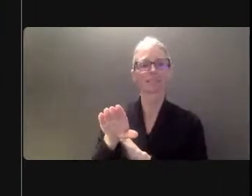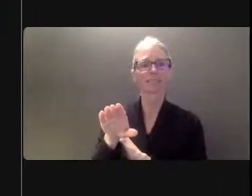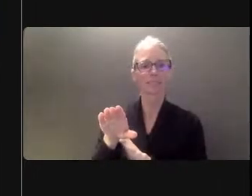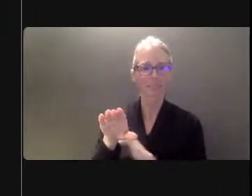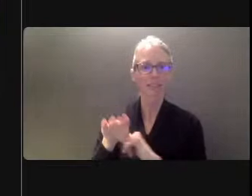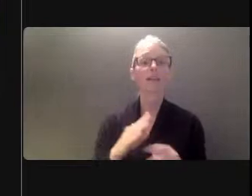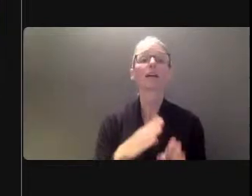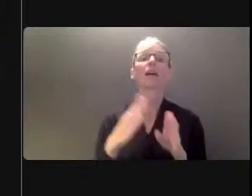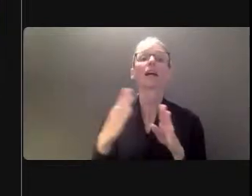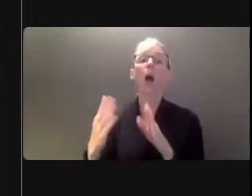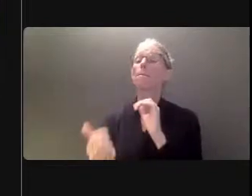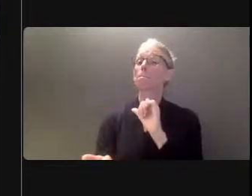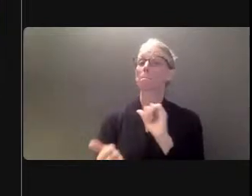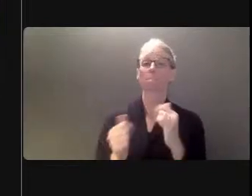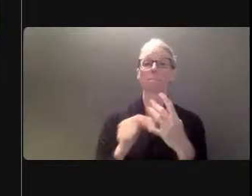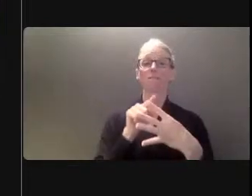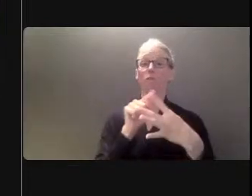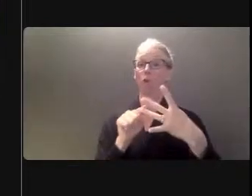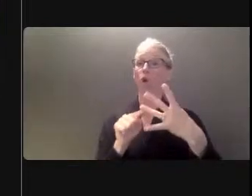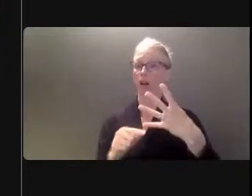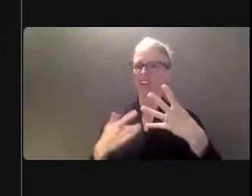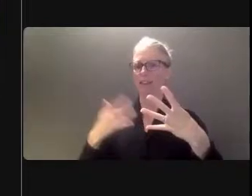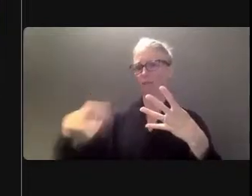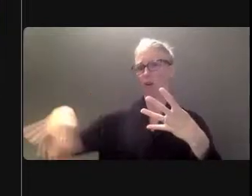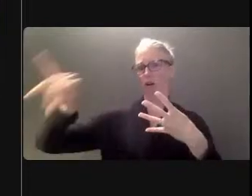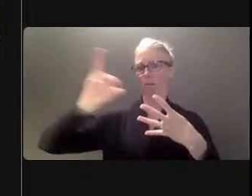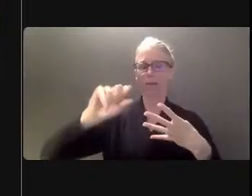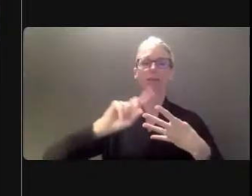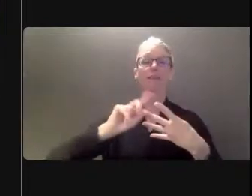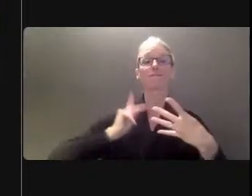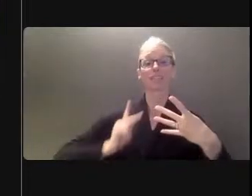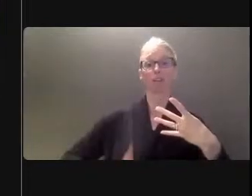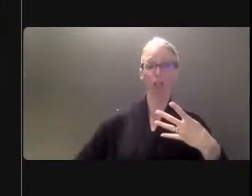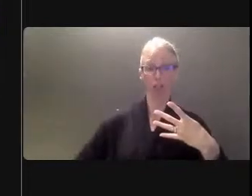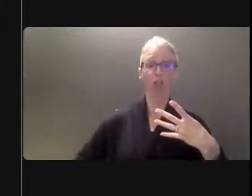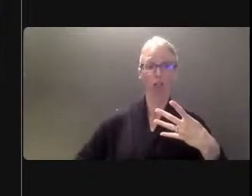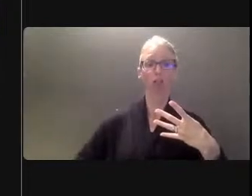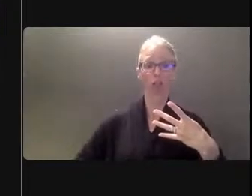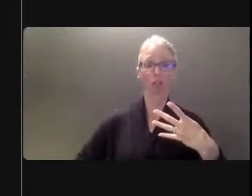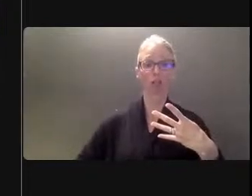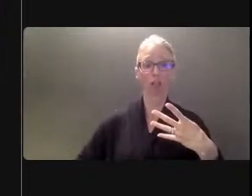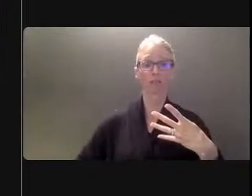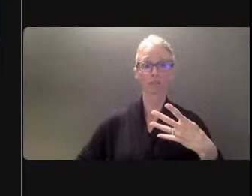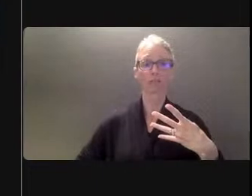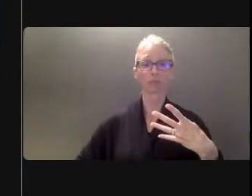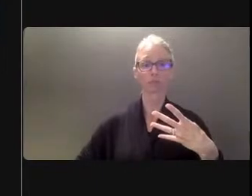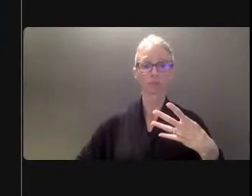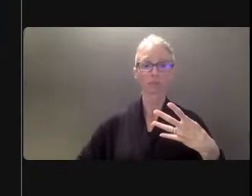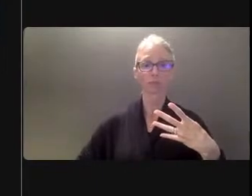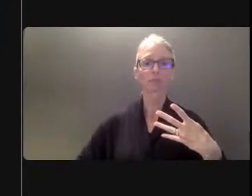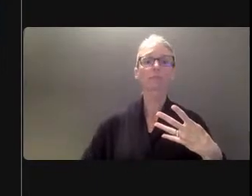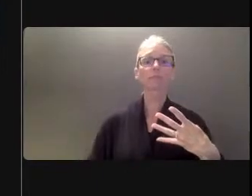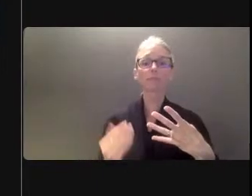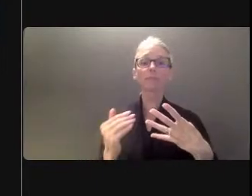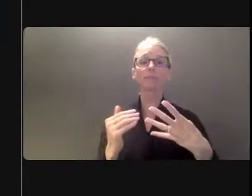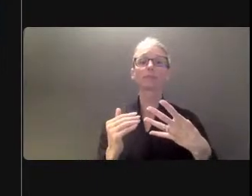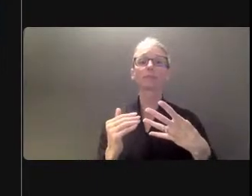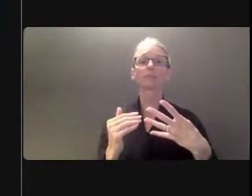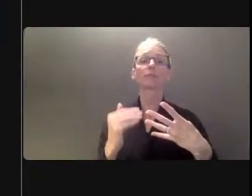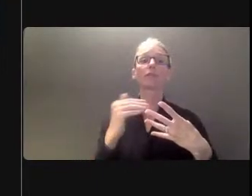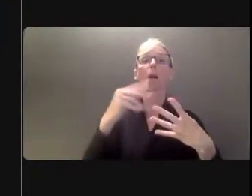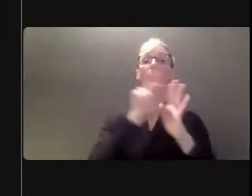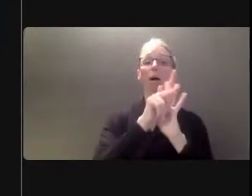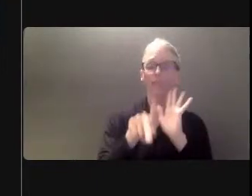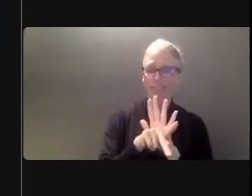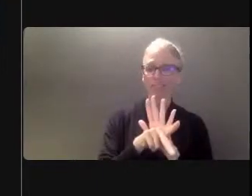or architectural, adaptive equipment, so usually the presence of adaptive equipment, and policy